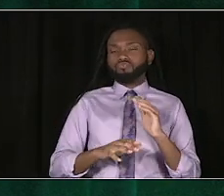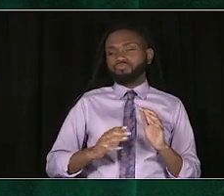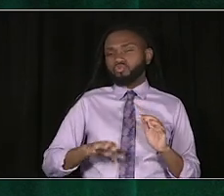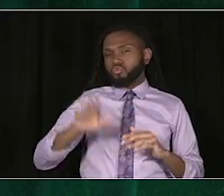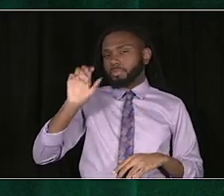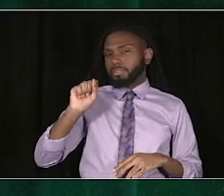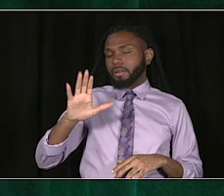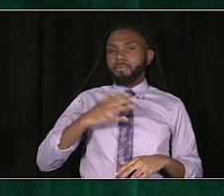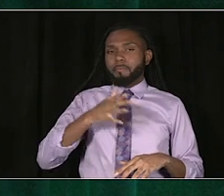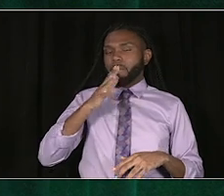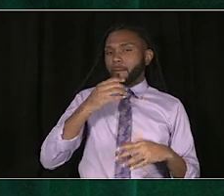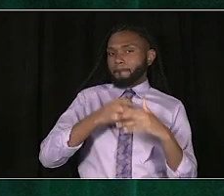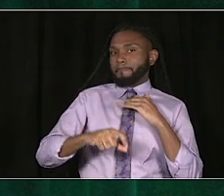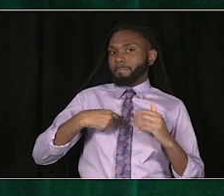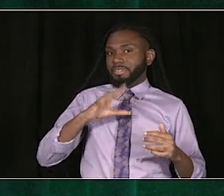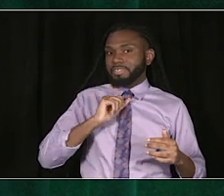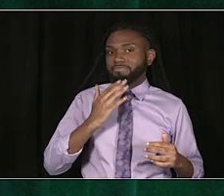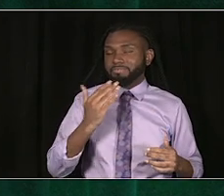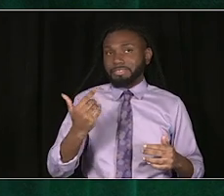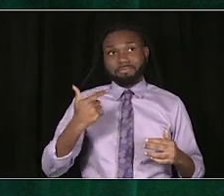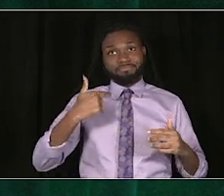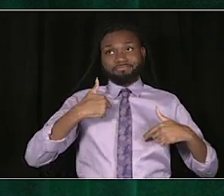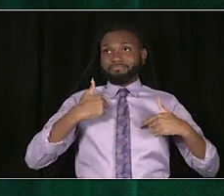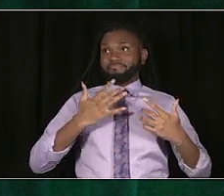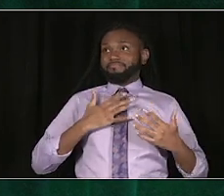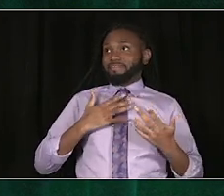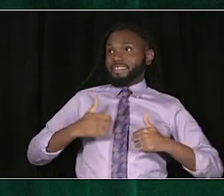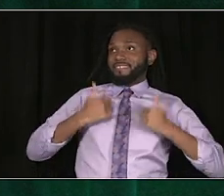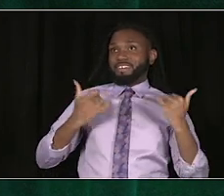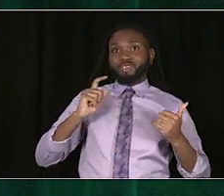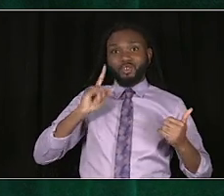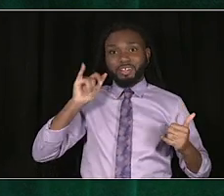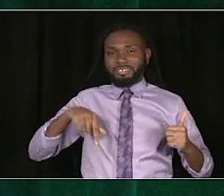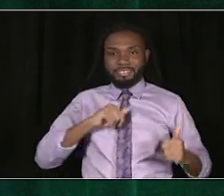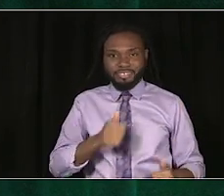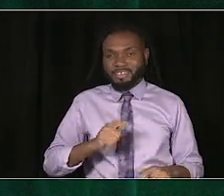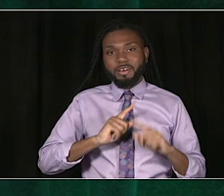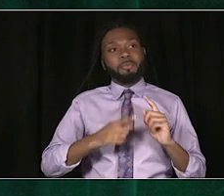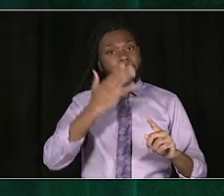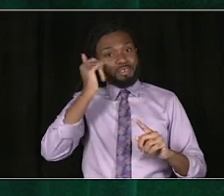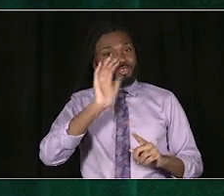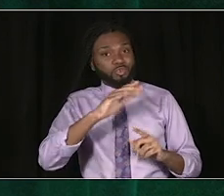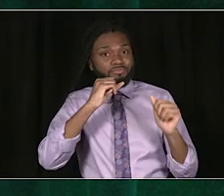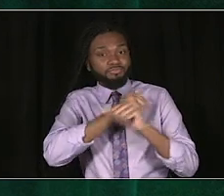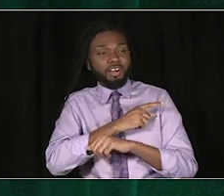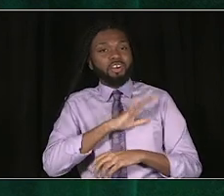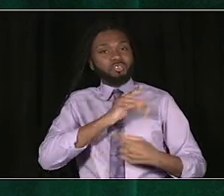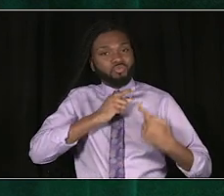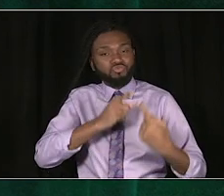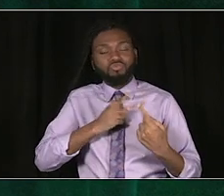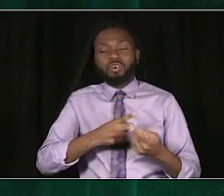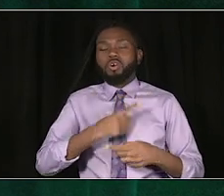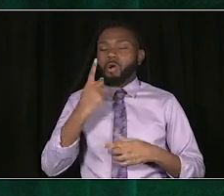15, you know. I wasn't supposed to be doing what I'm supposed to be doing now, but through her fight, her struggle, pushing me to